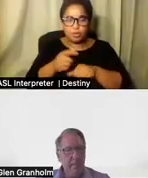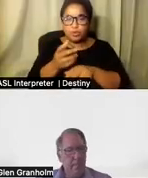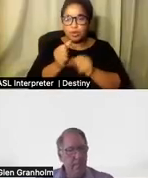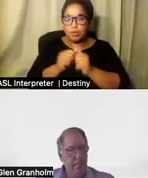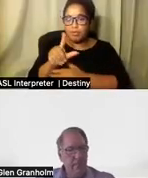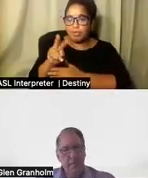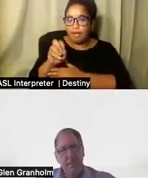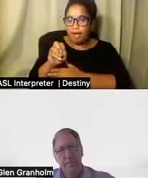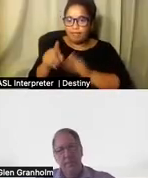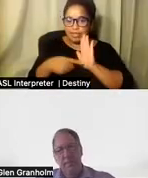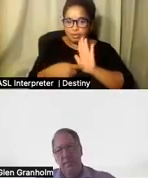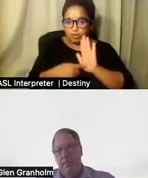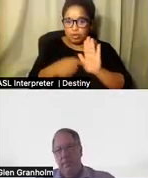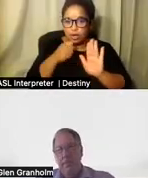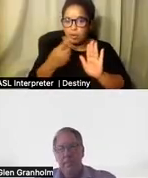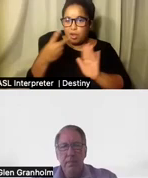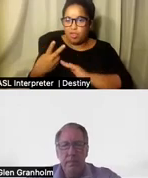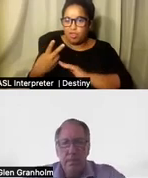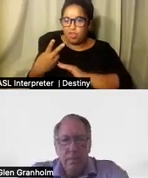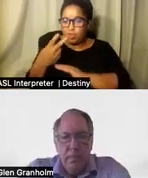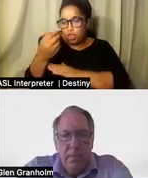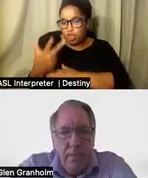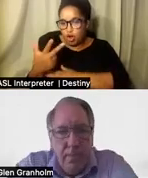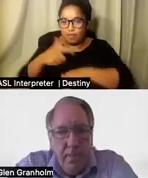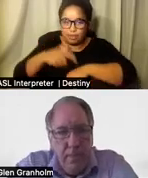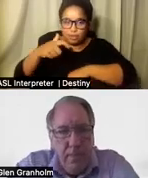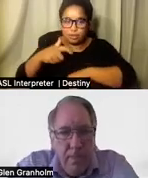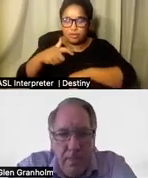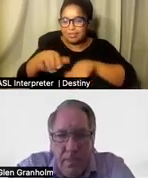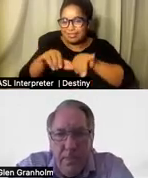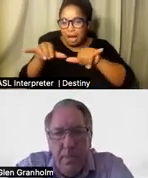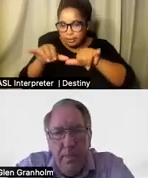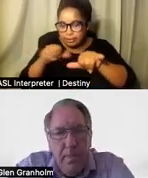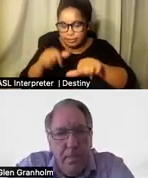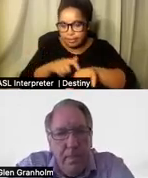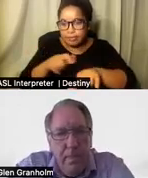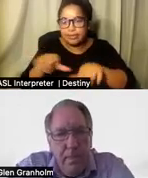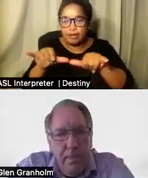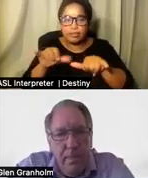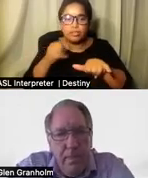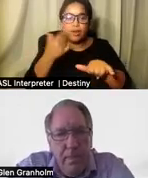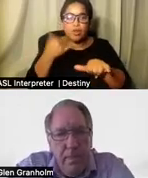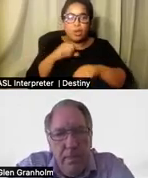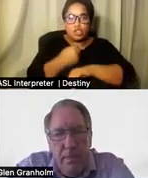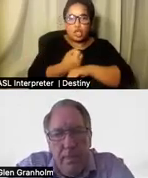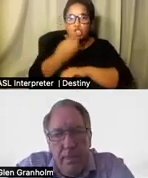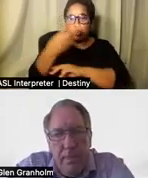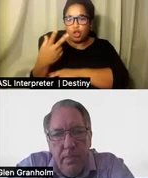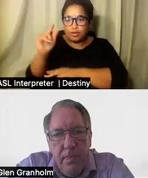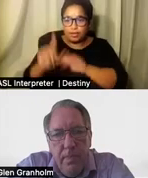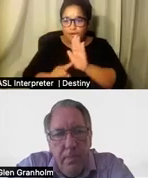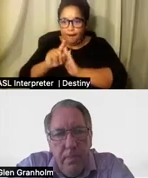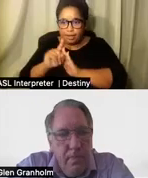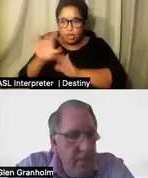not always gonna be one third the size. So if you have taller cabinets, you want to secure typically two thirds the height of